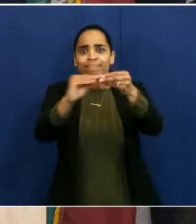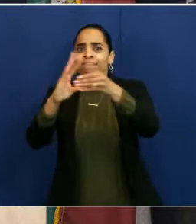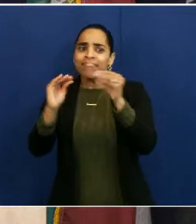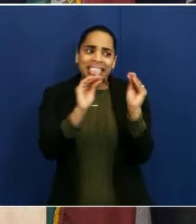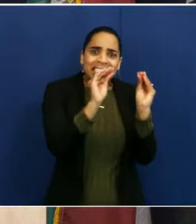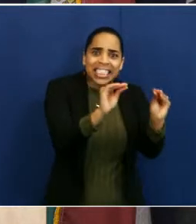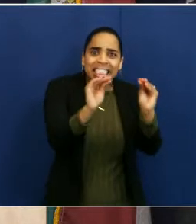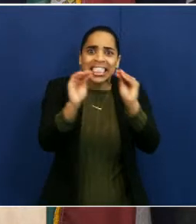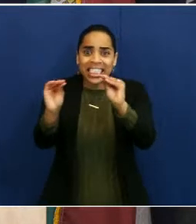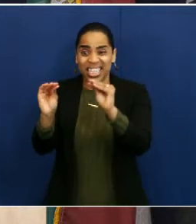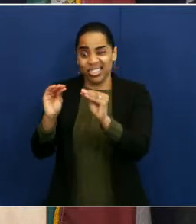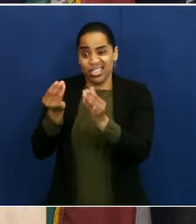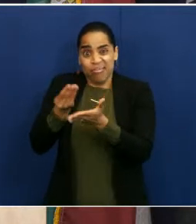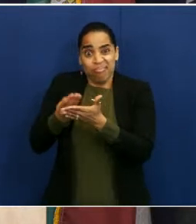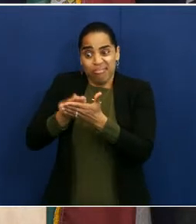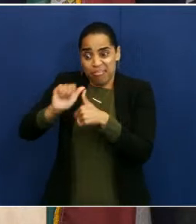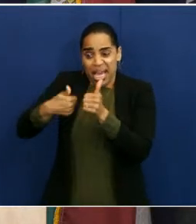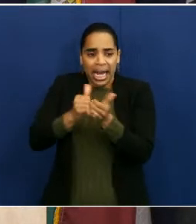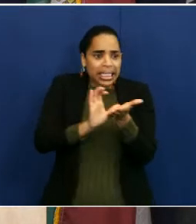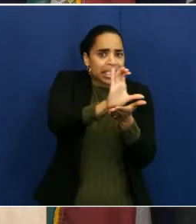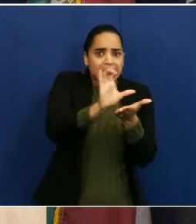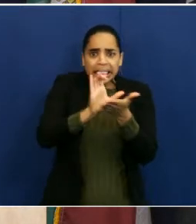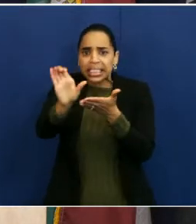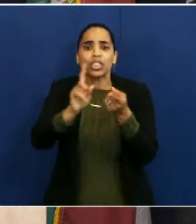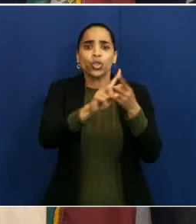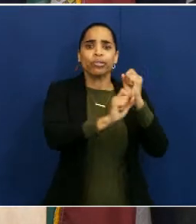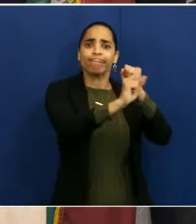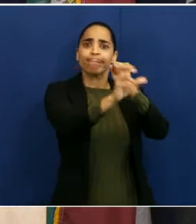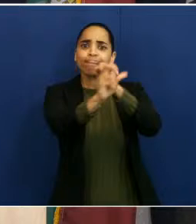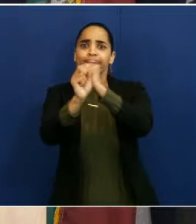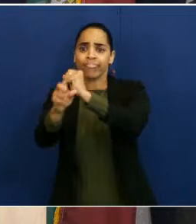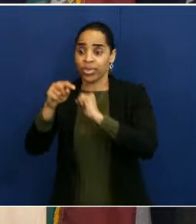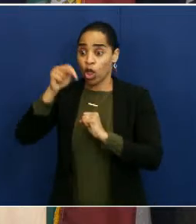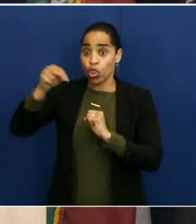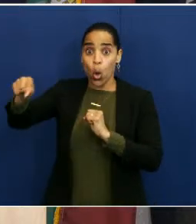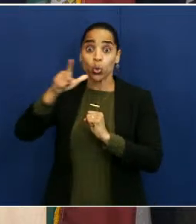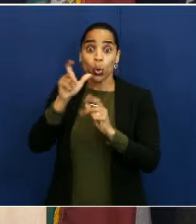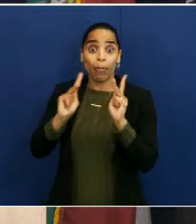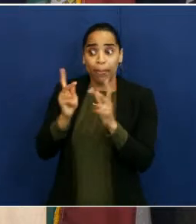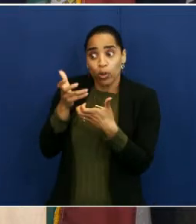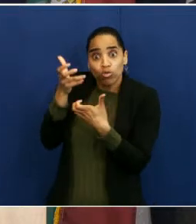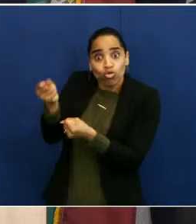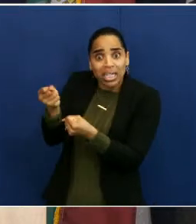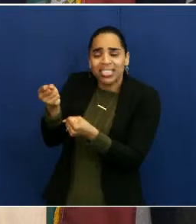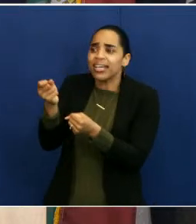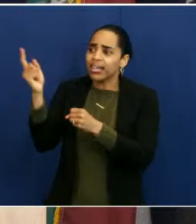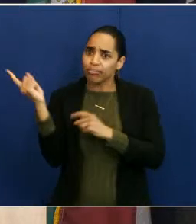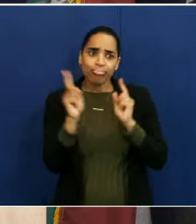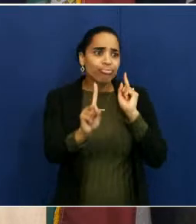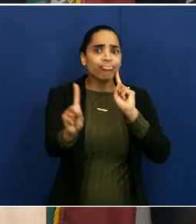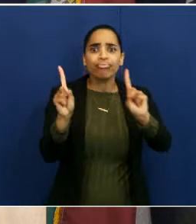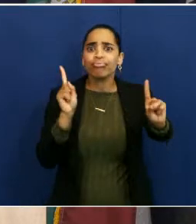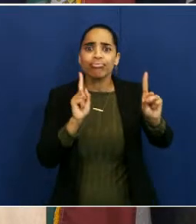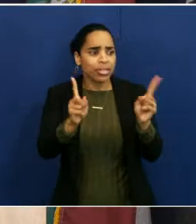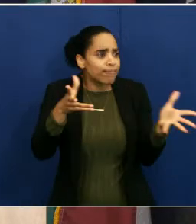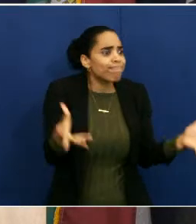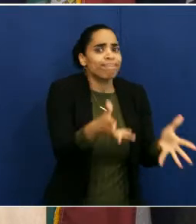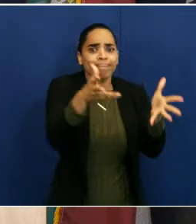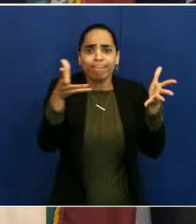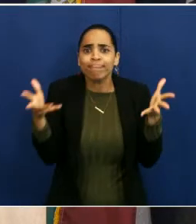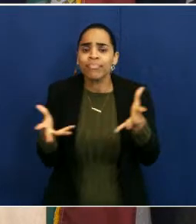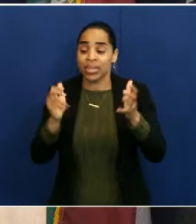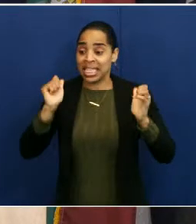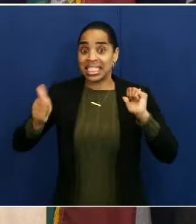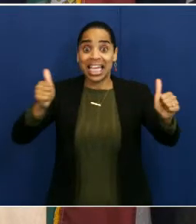is well funded and is out there. We have trusted messenger campaigns that are engaging communities that are less likely to do it. We're setting